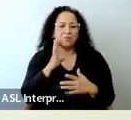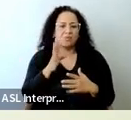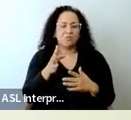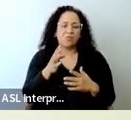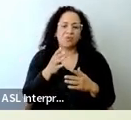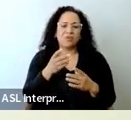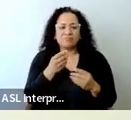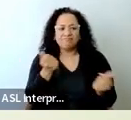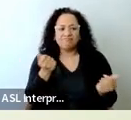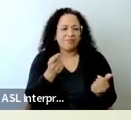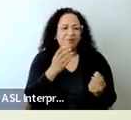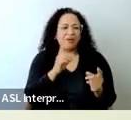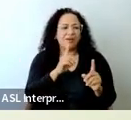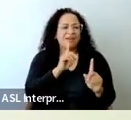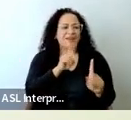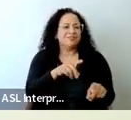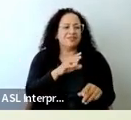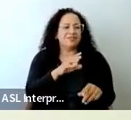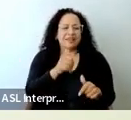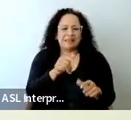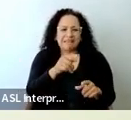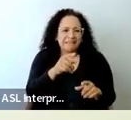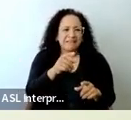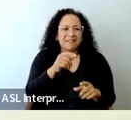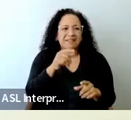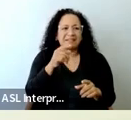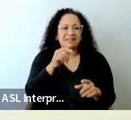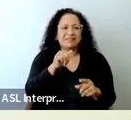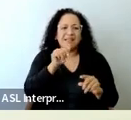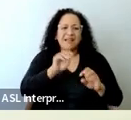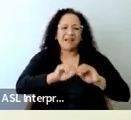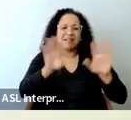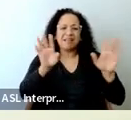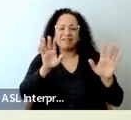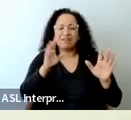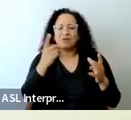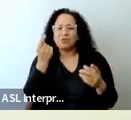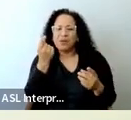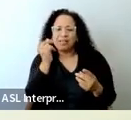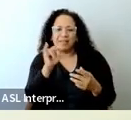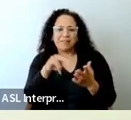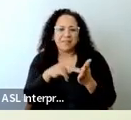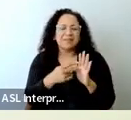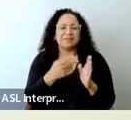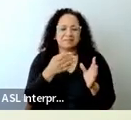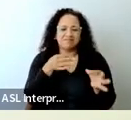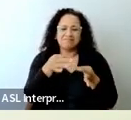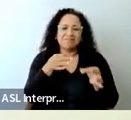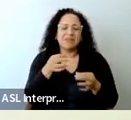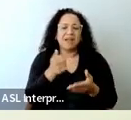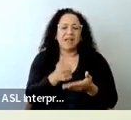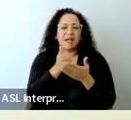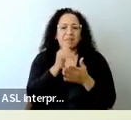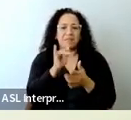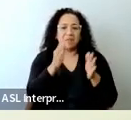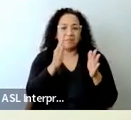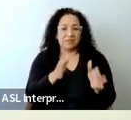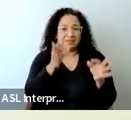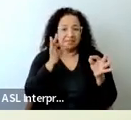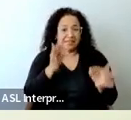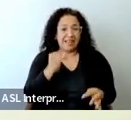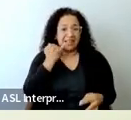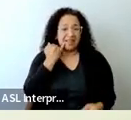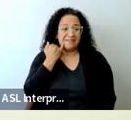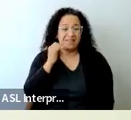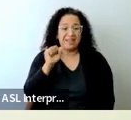dispel or, you know, kind of get rid of any myths or and clarify facts about the program and ultimately help the individual decide if SDP